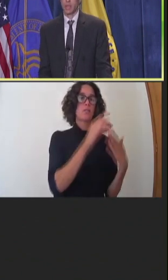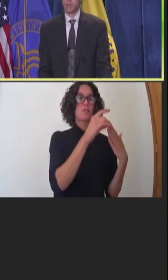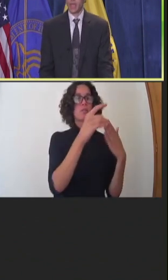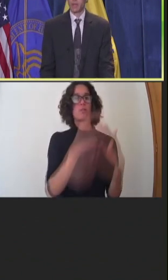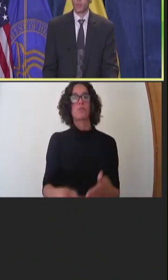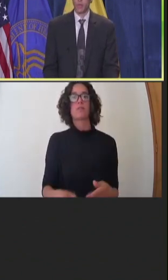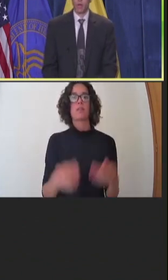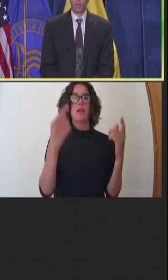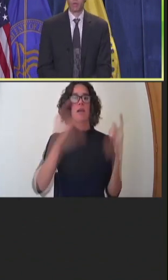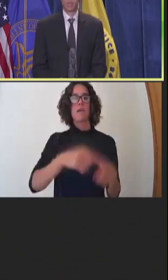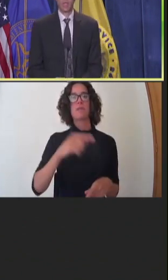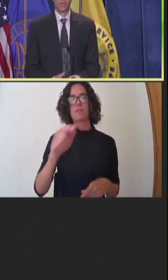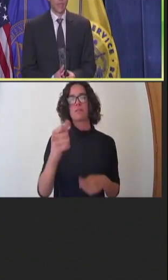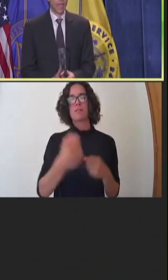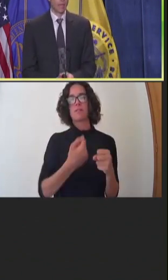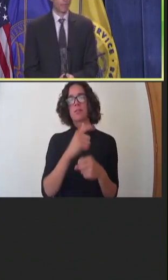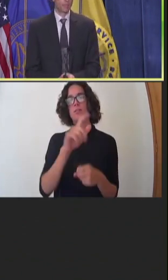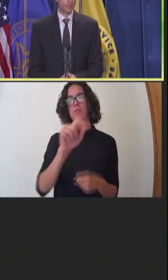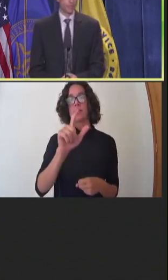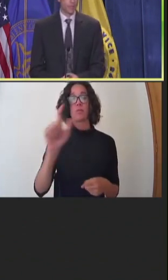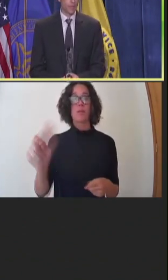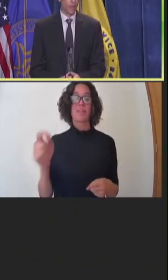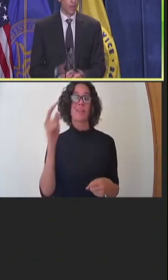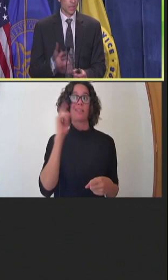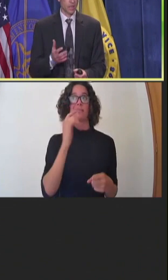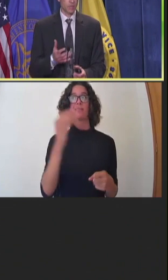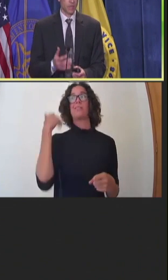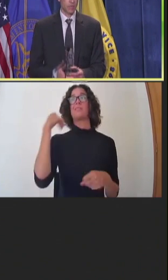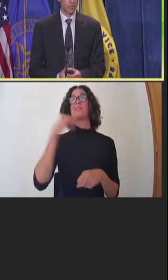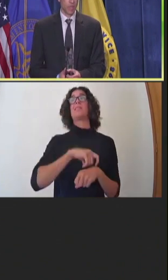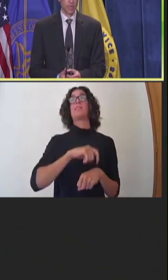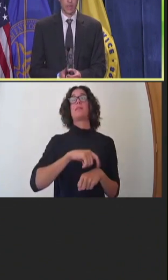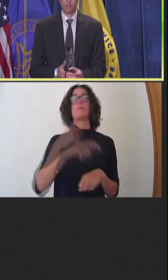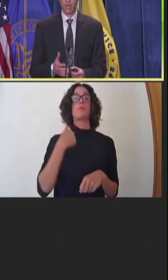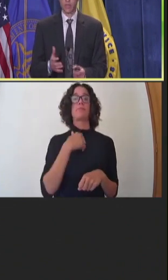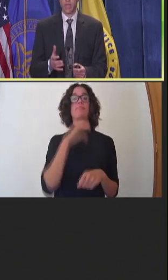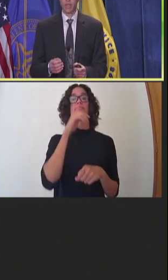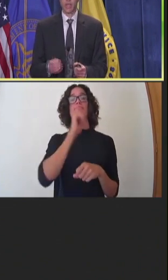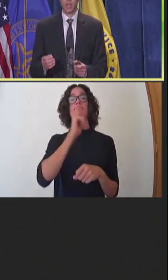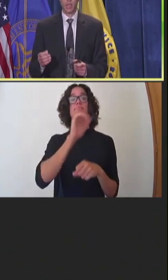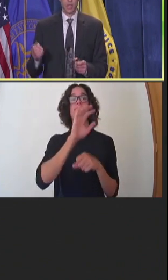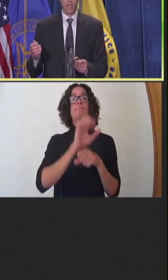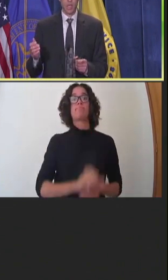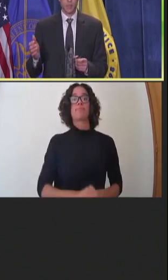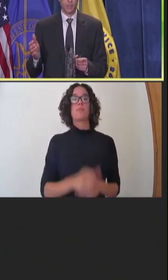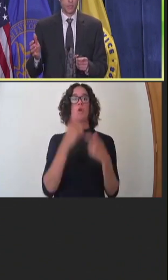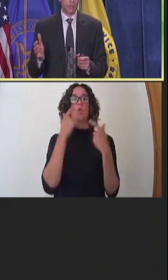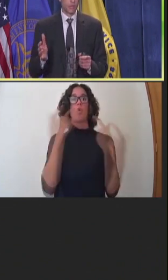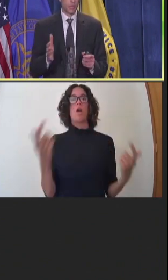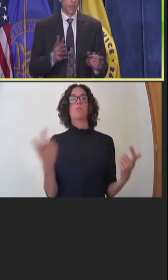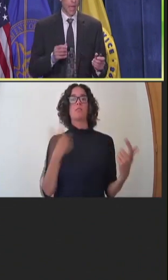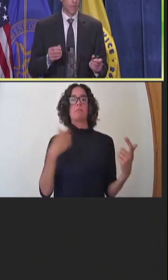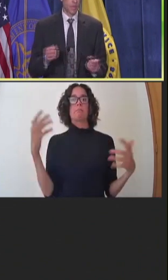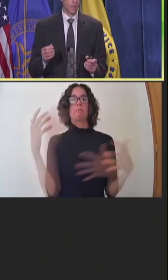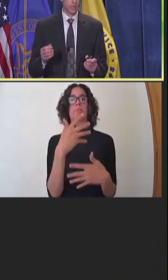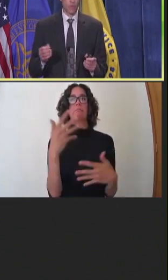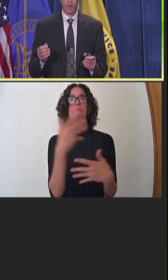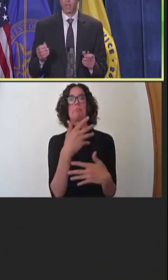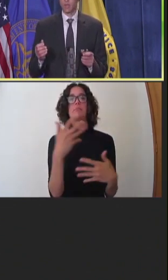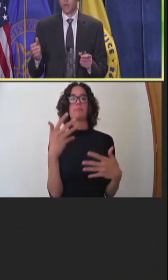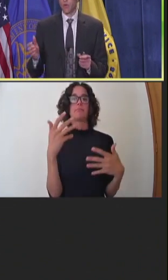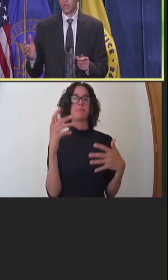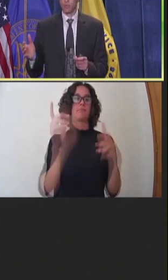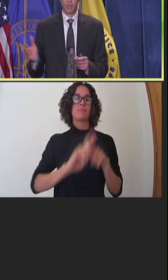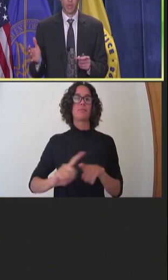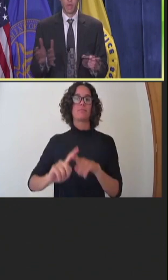I think back then we were all became accustomed to watching these rather scary maps of the progression